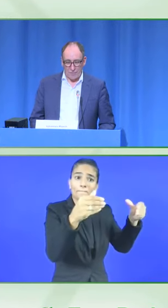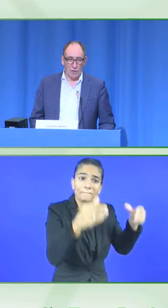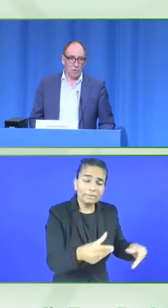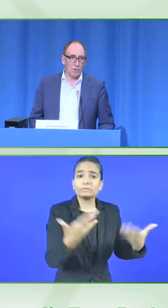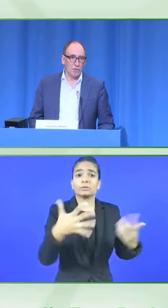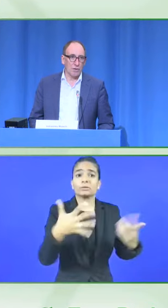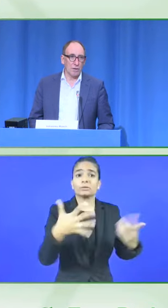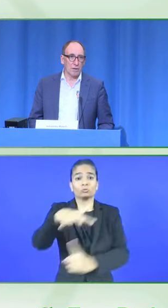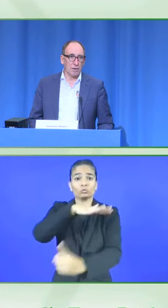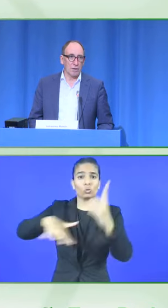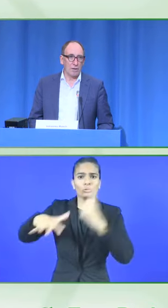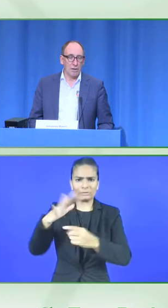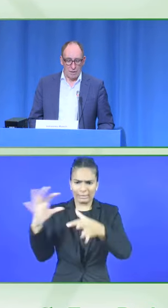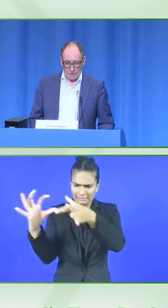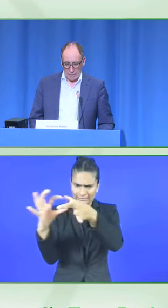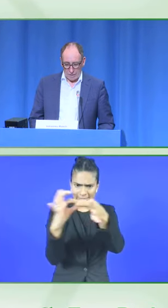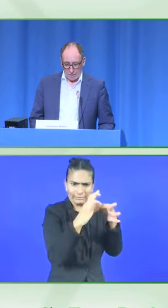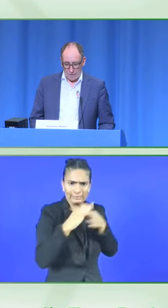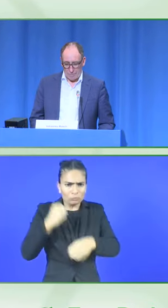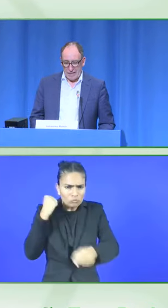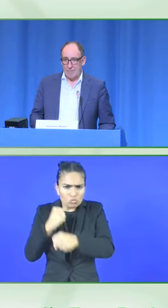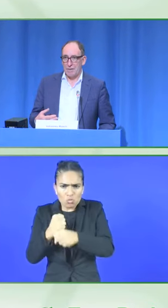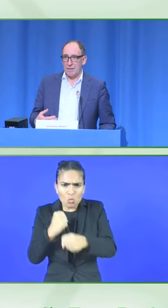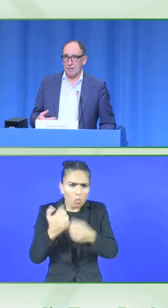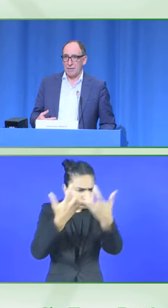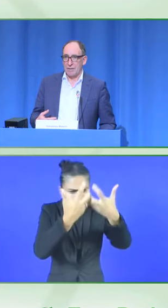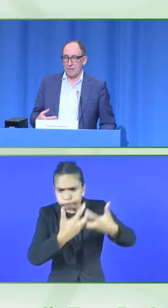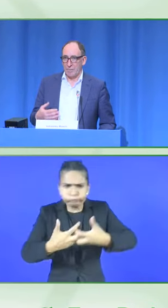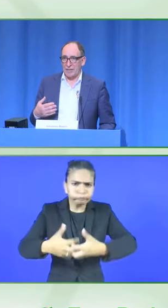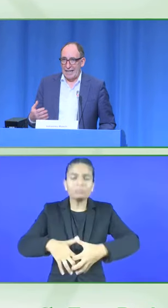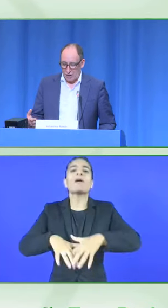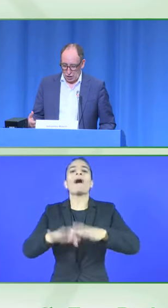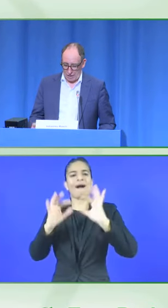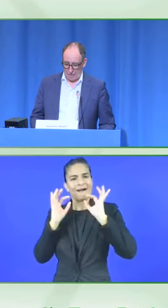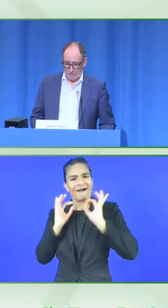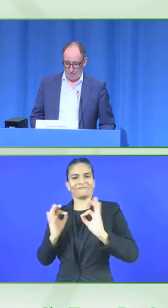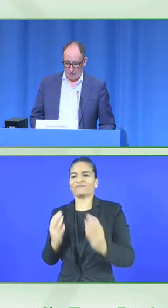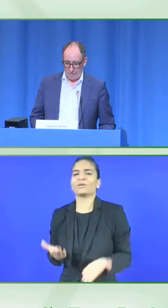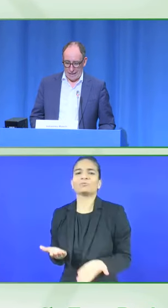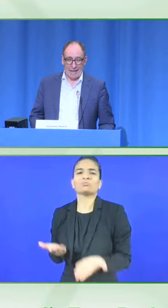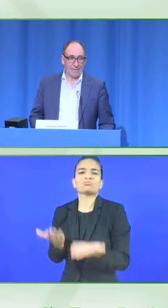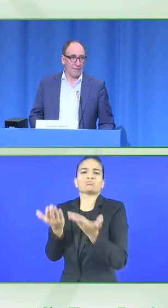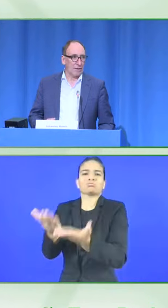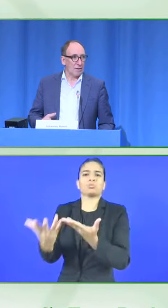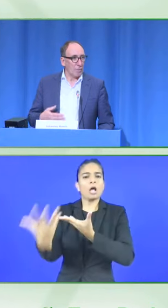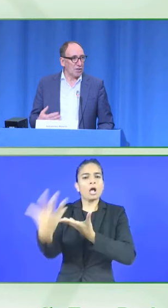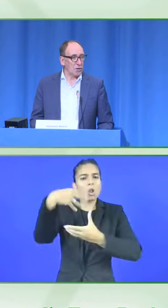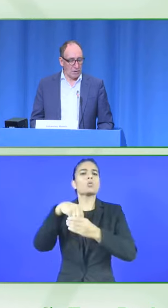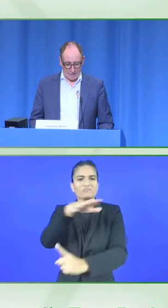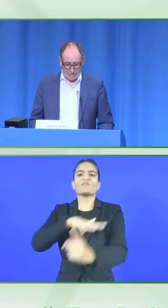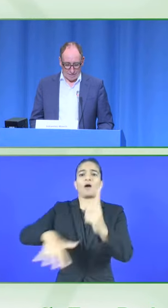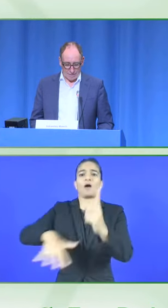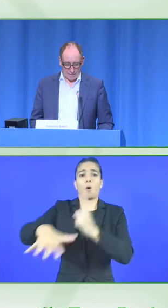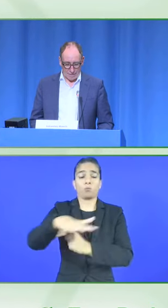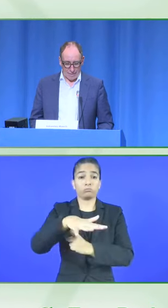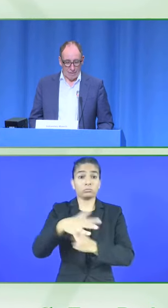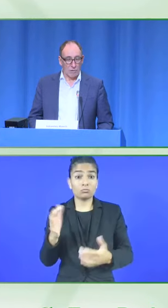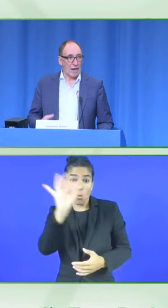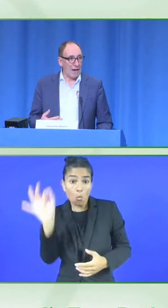we focus on people's potential and